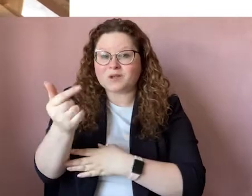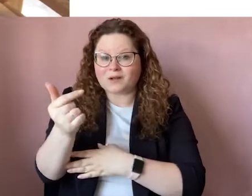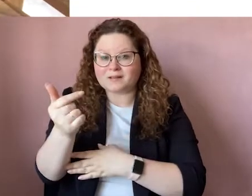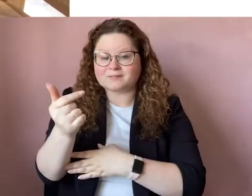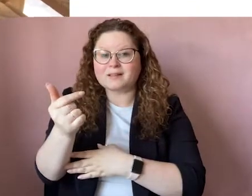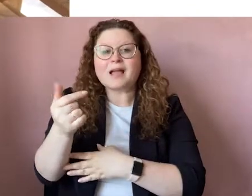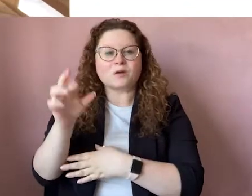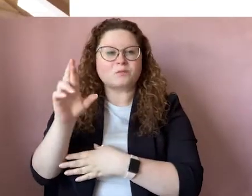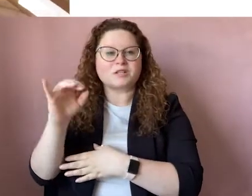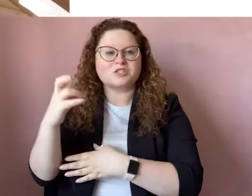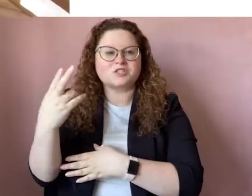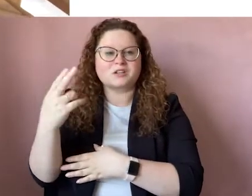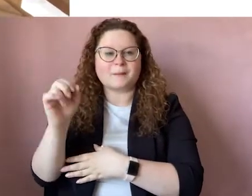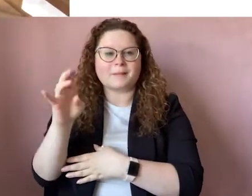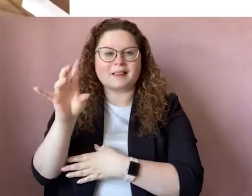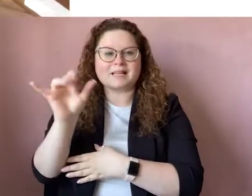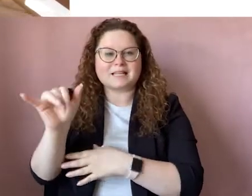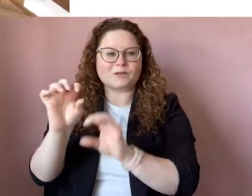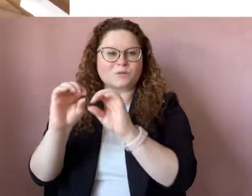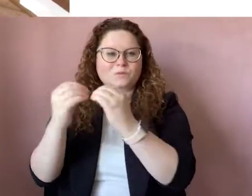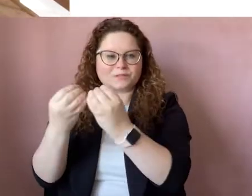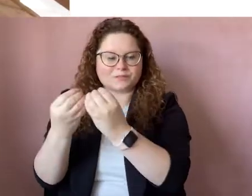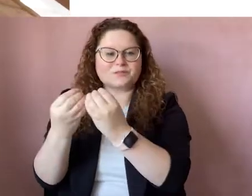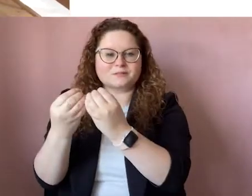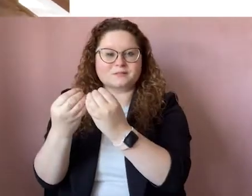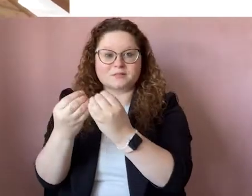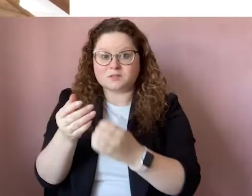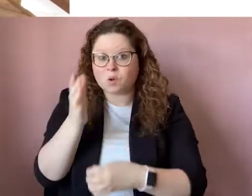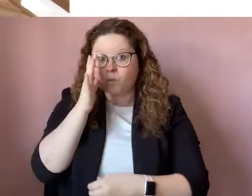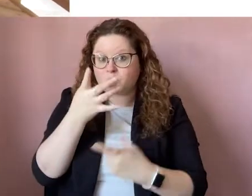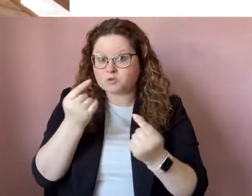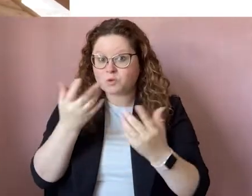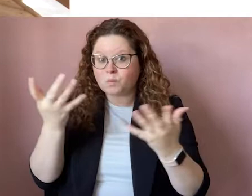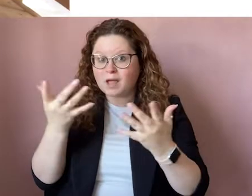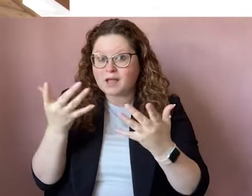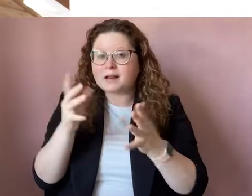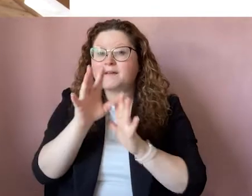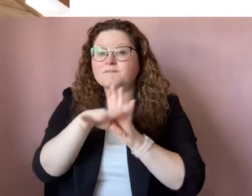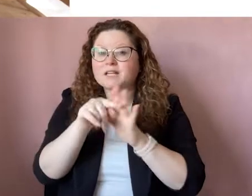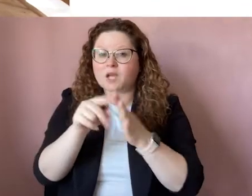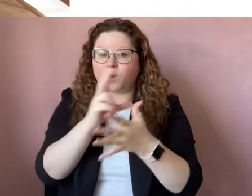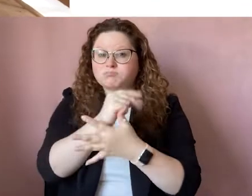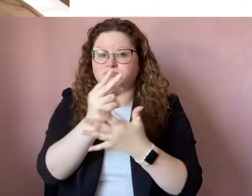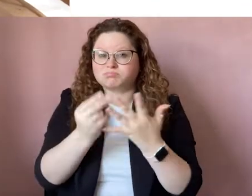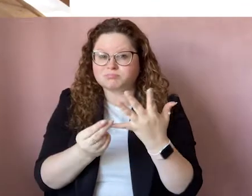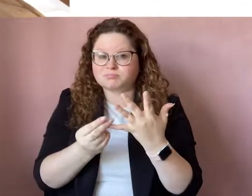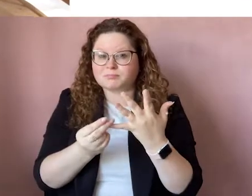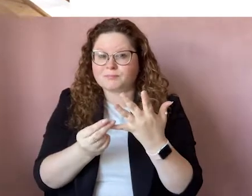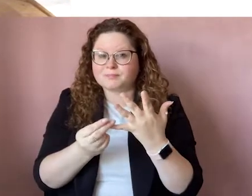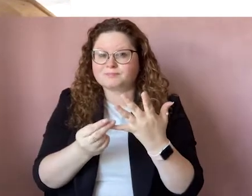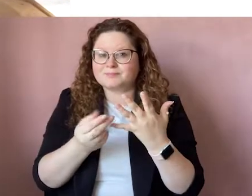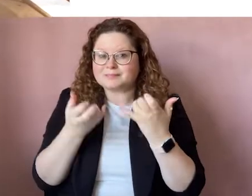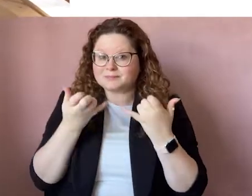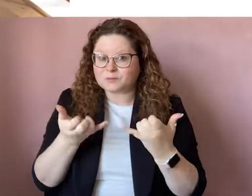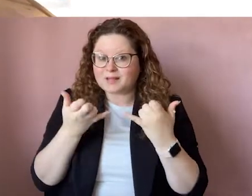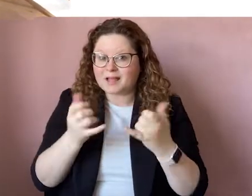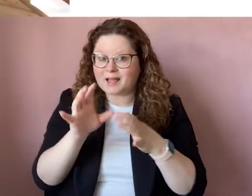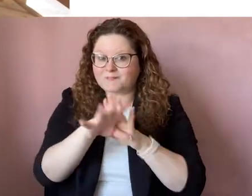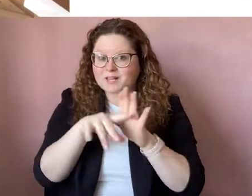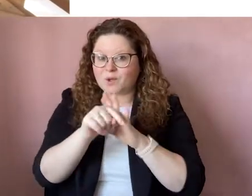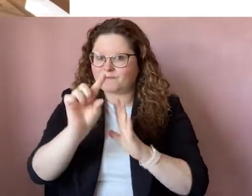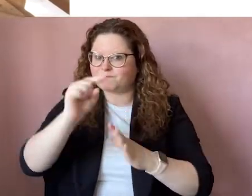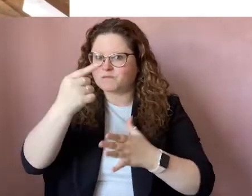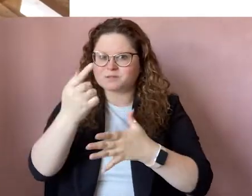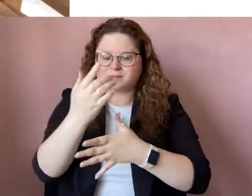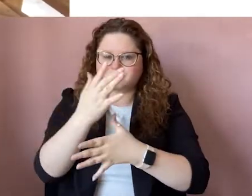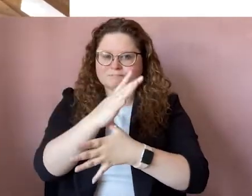reachAbility Association. So we're going to create a series of videos. This is the first of them. And it's basically going to